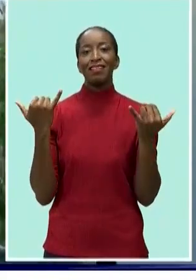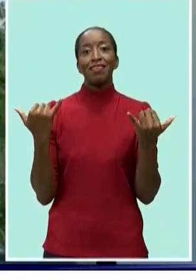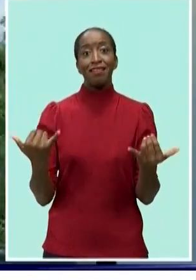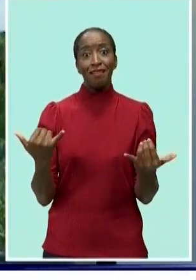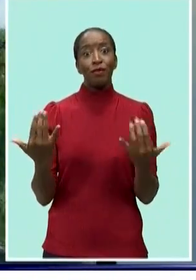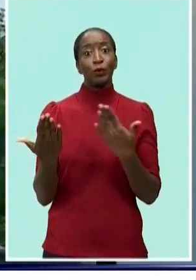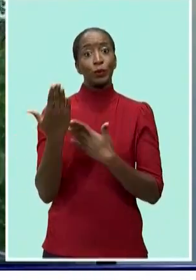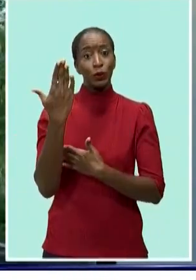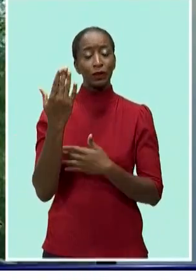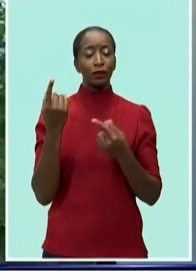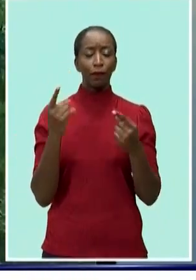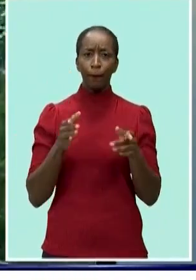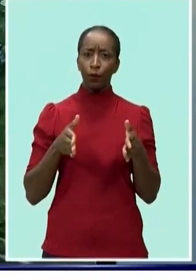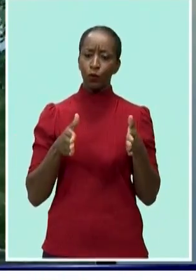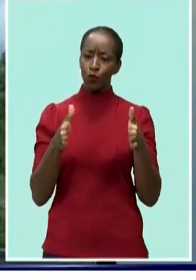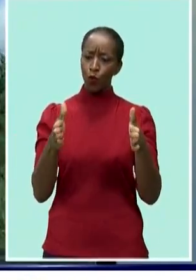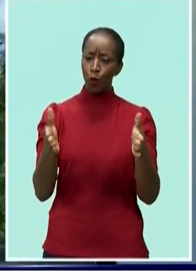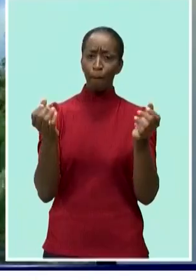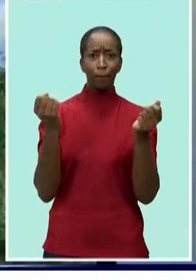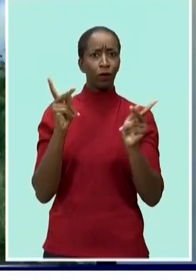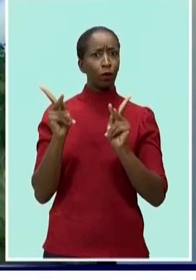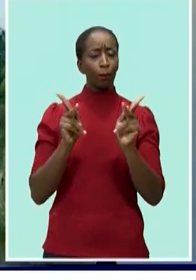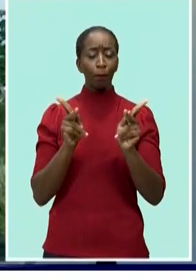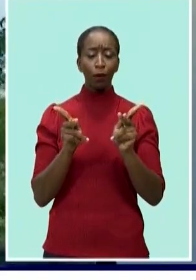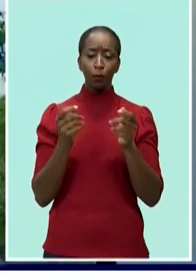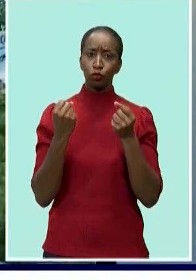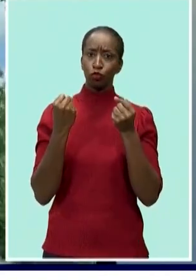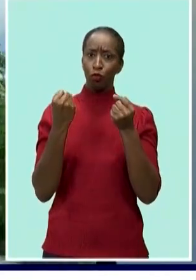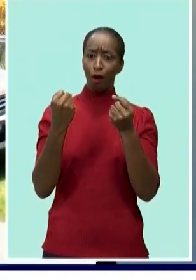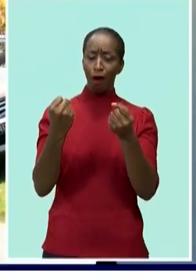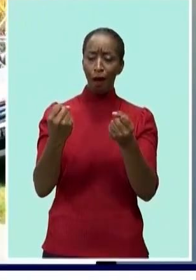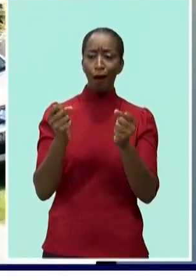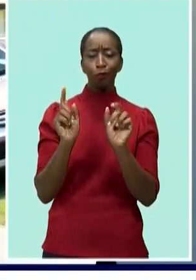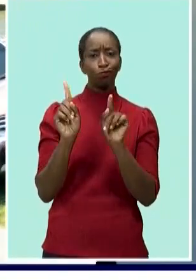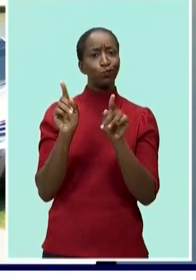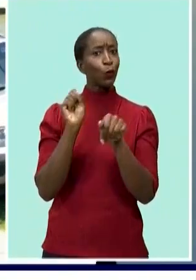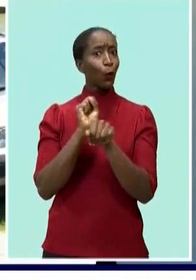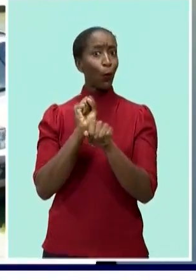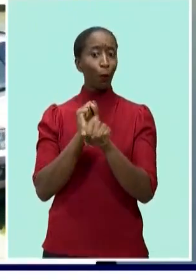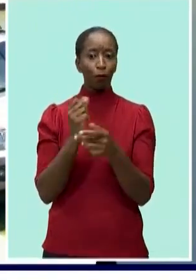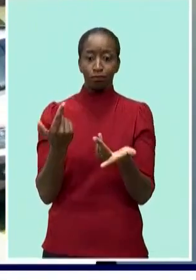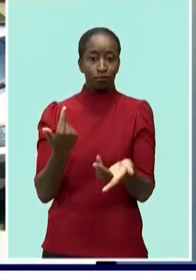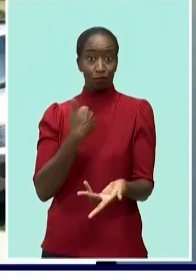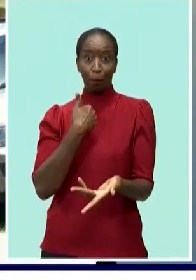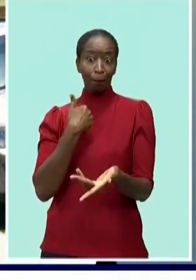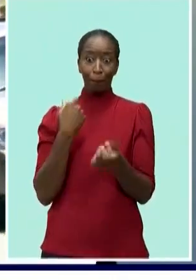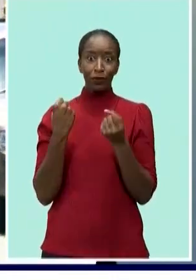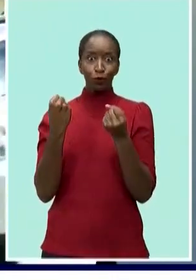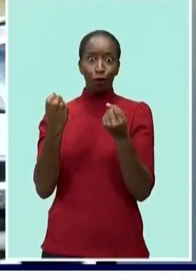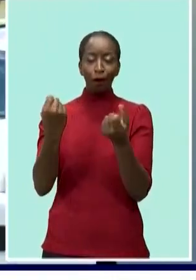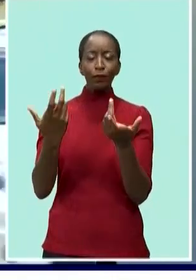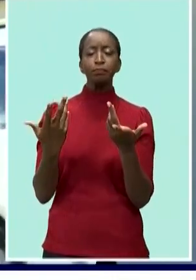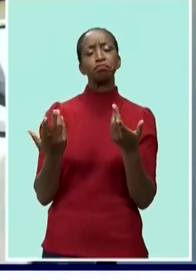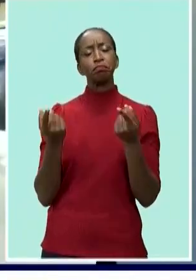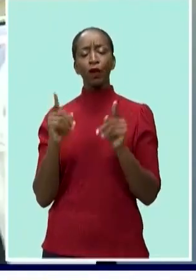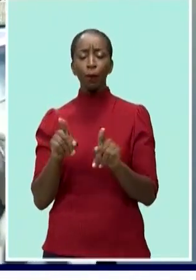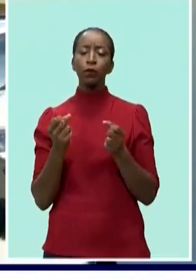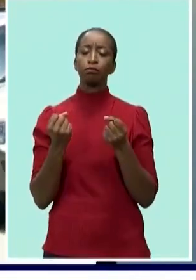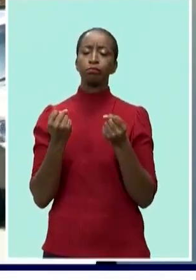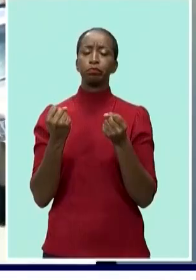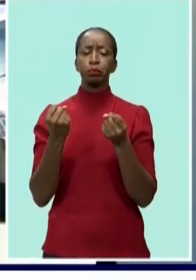main road, a stretch that a lot of people use on mornings to get to work. In fact, I use it myself, and many cars could be seen slowing